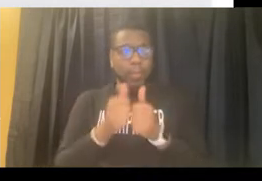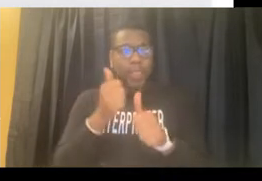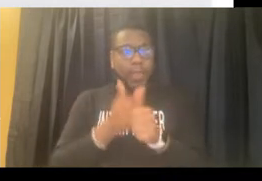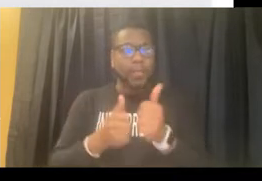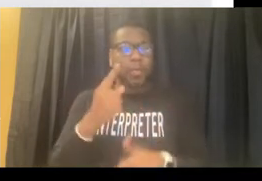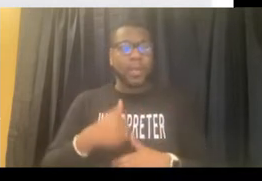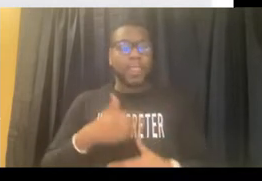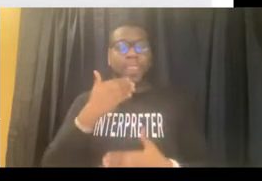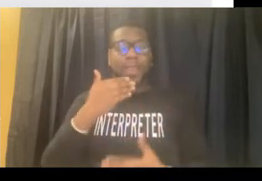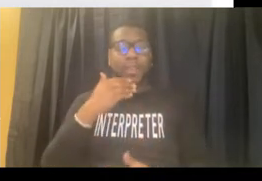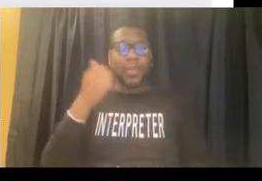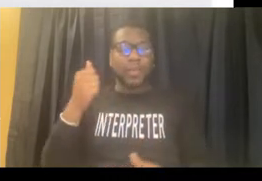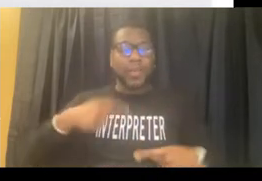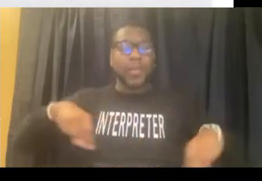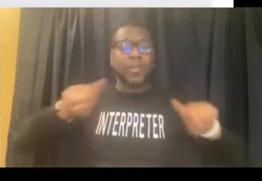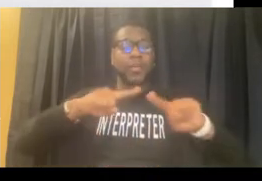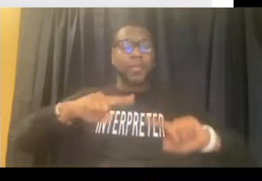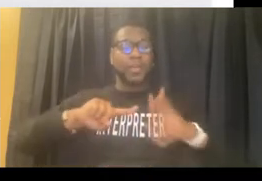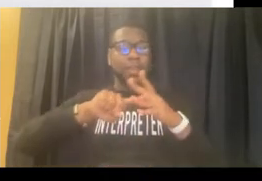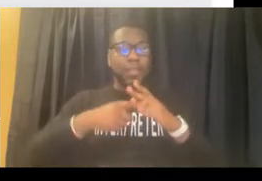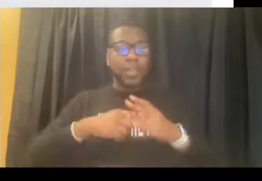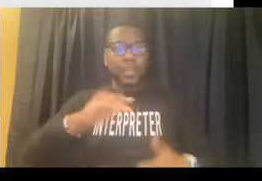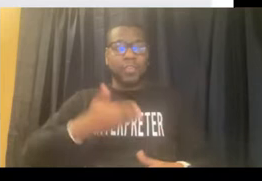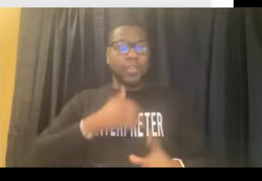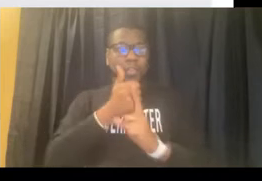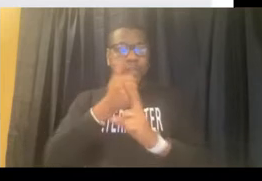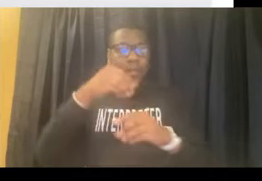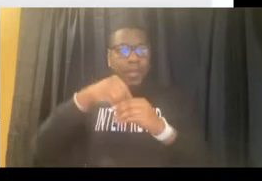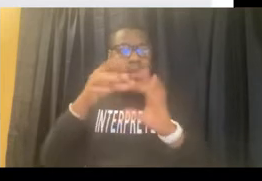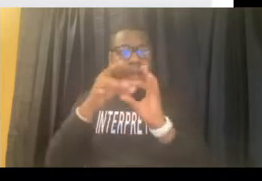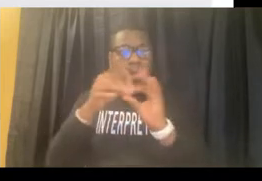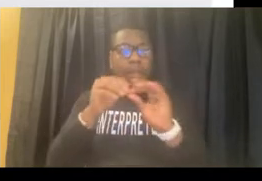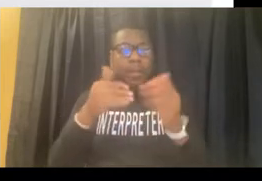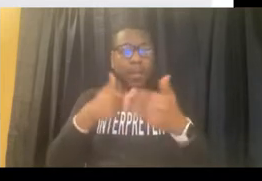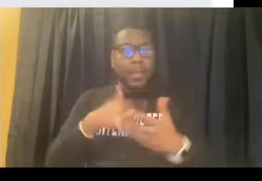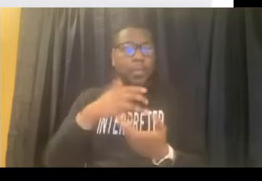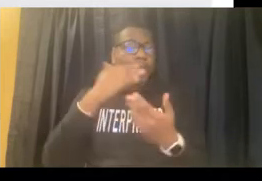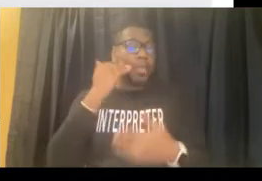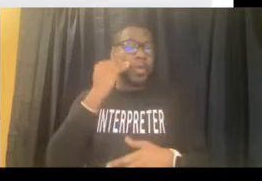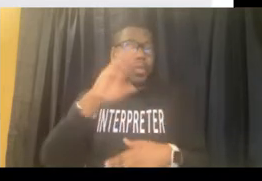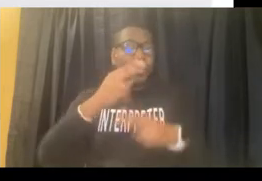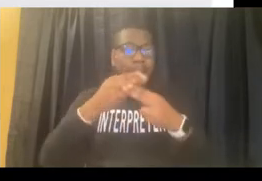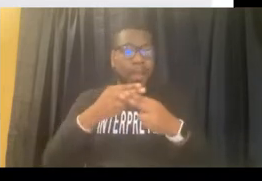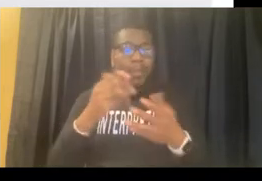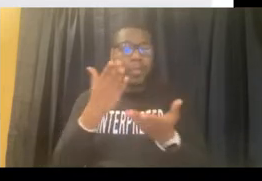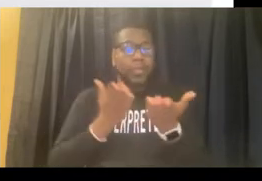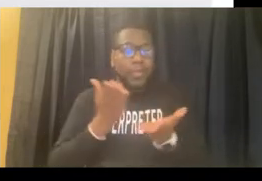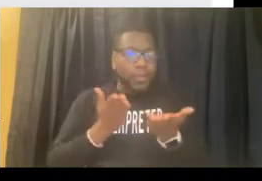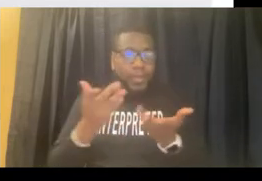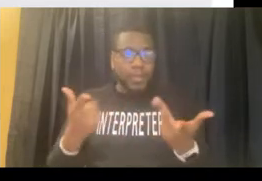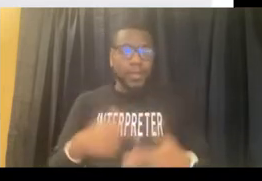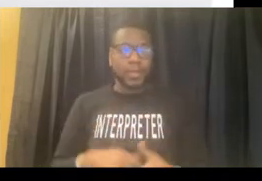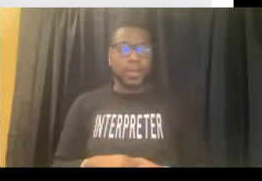Thank you, everyone who has started to introduce yourself in the comments. Just would love to know your name and the type of provider that you are. Feel free throughout